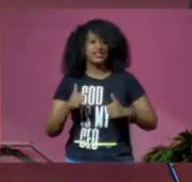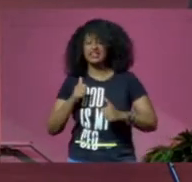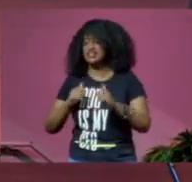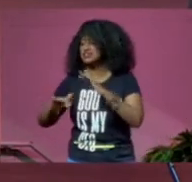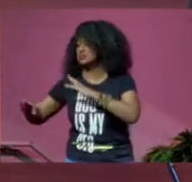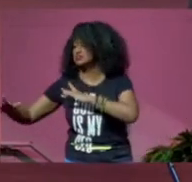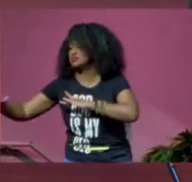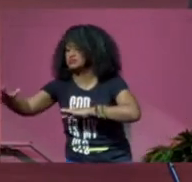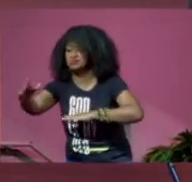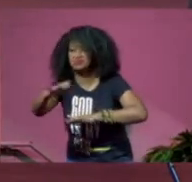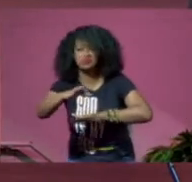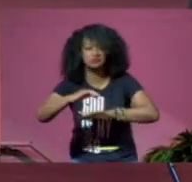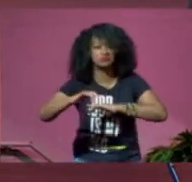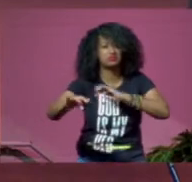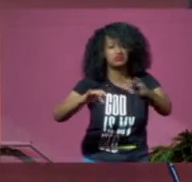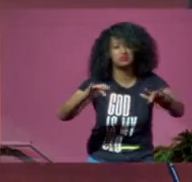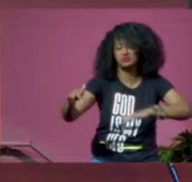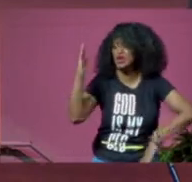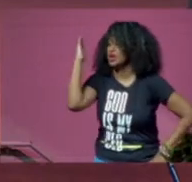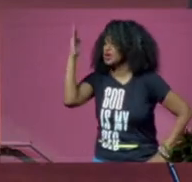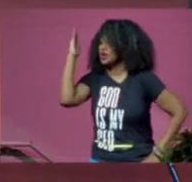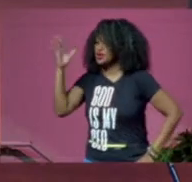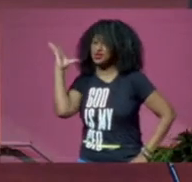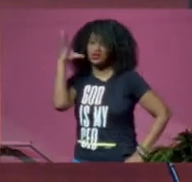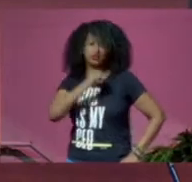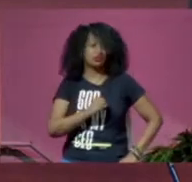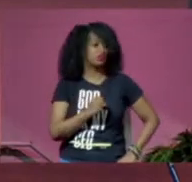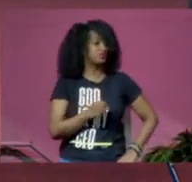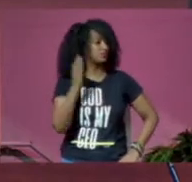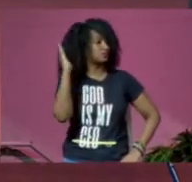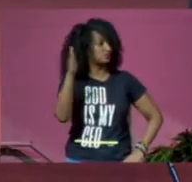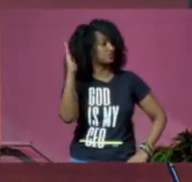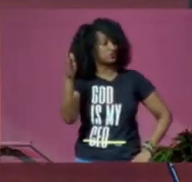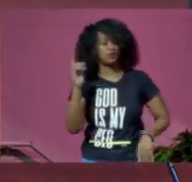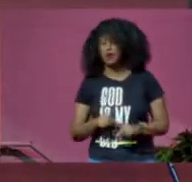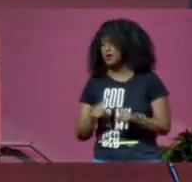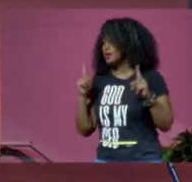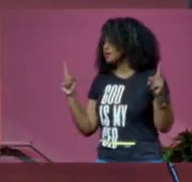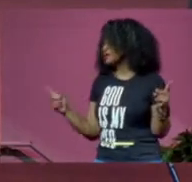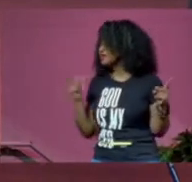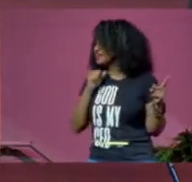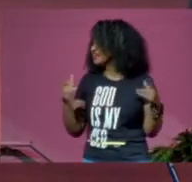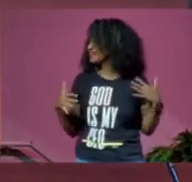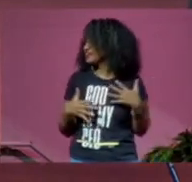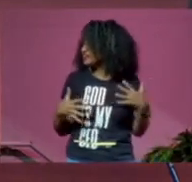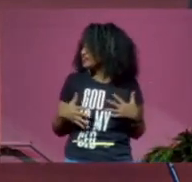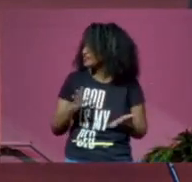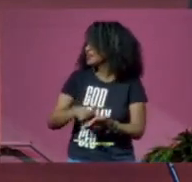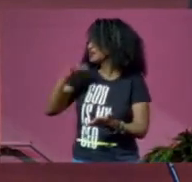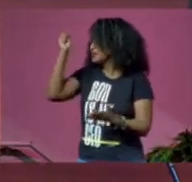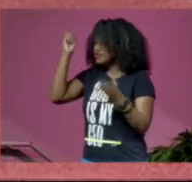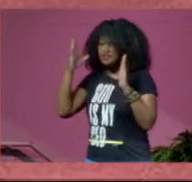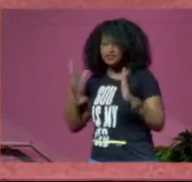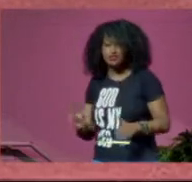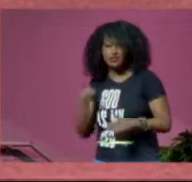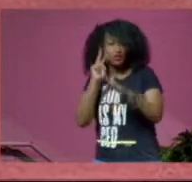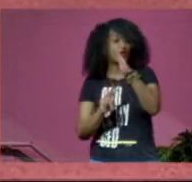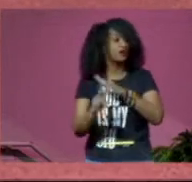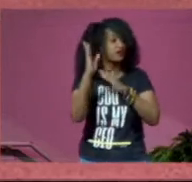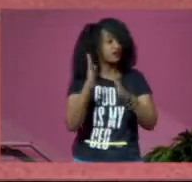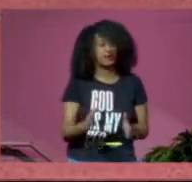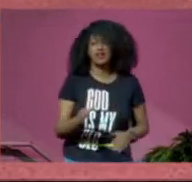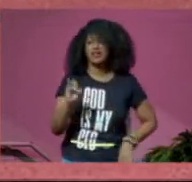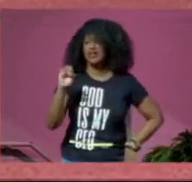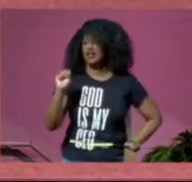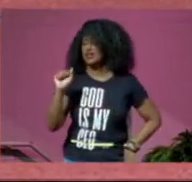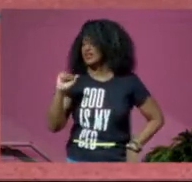wilderness and he preached a weird message. The dude was way out there, but he was a student of the prophet Isaiah. And so he preached